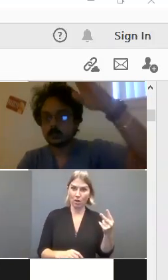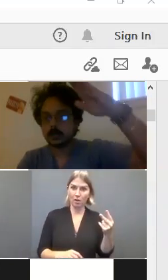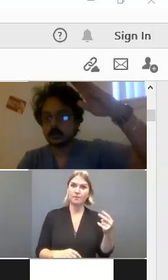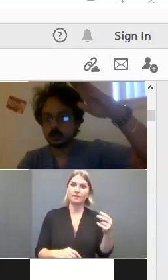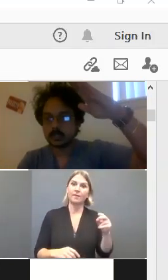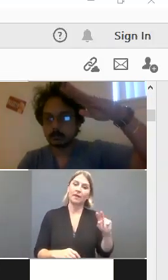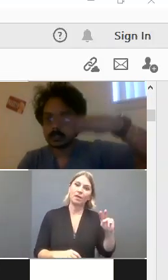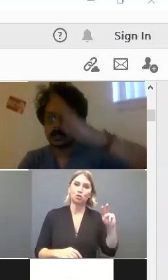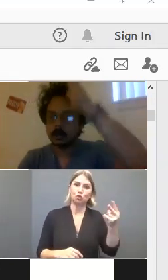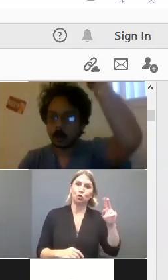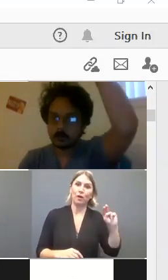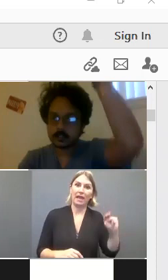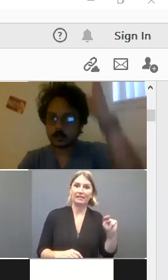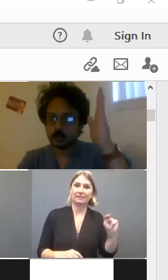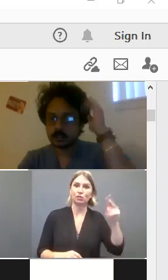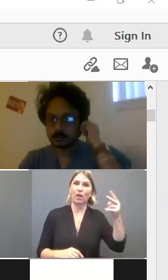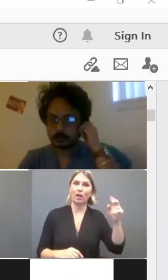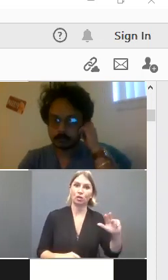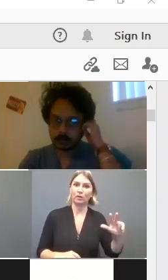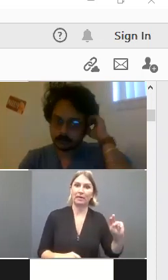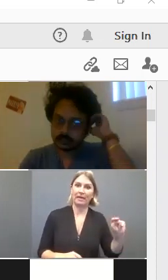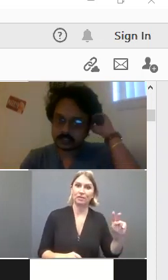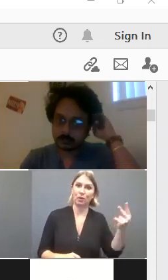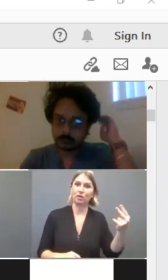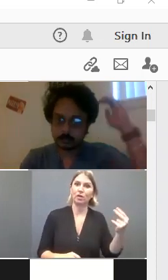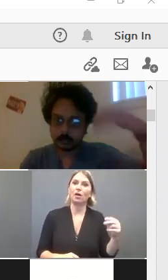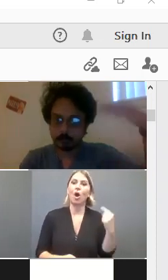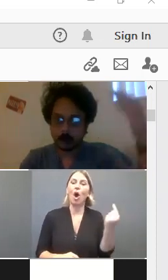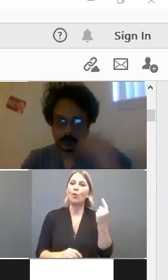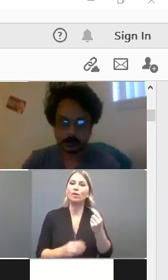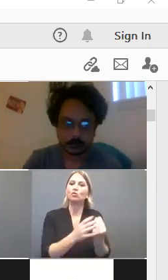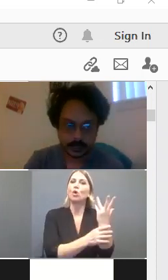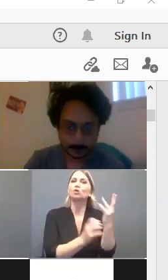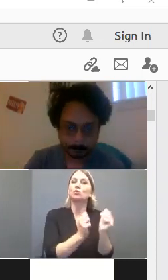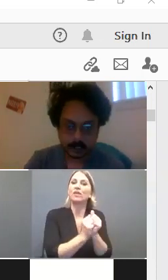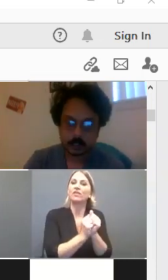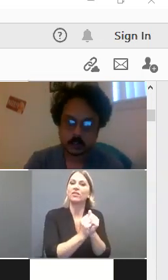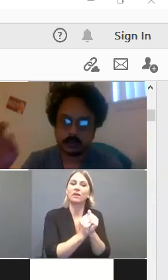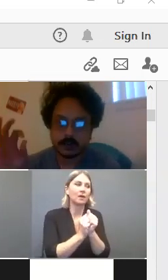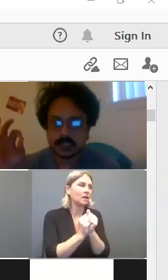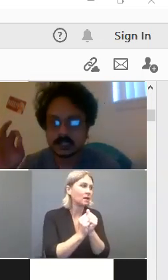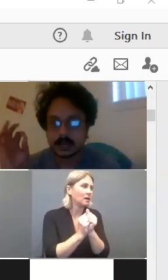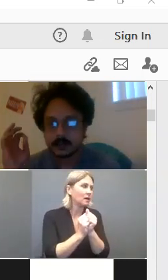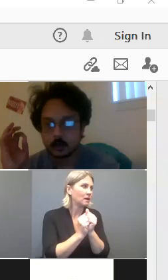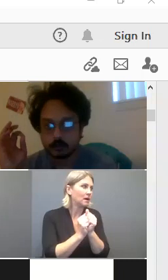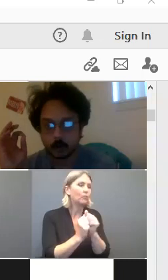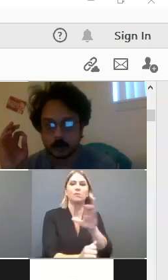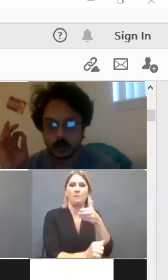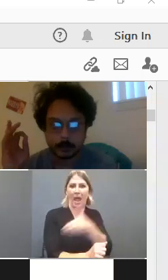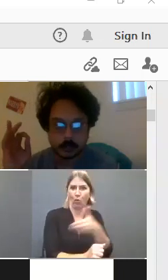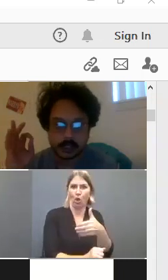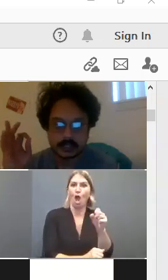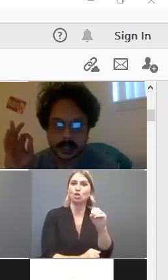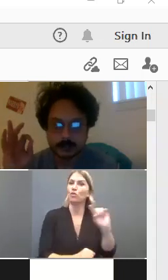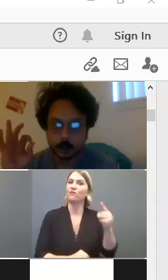and 300 squared and those numbers always grows with some power, right? So the first thing that we want